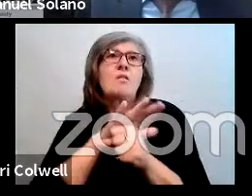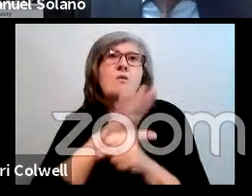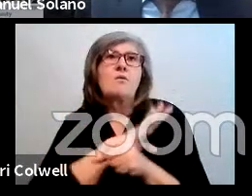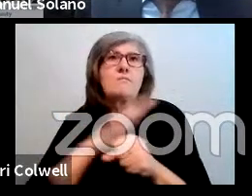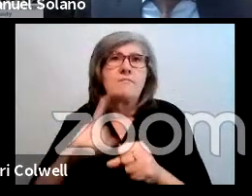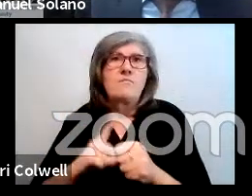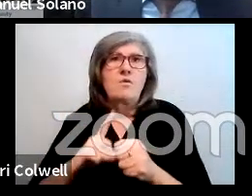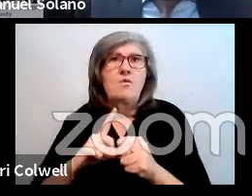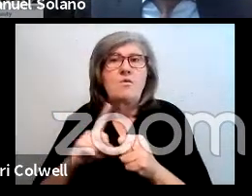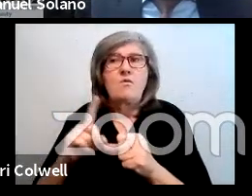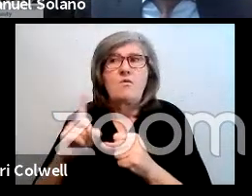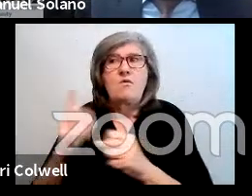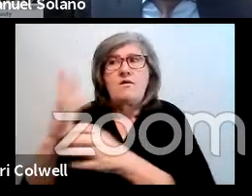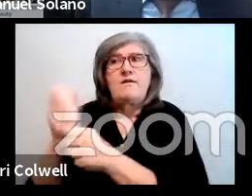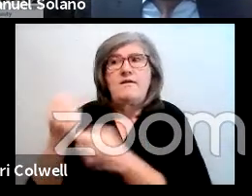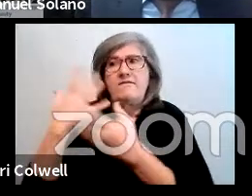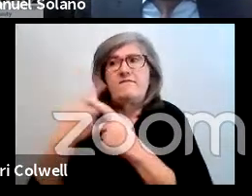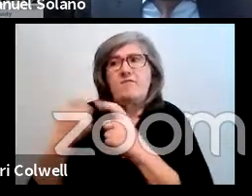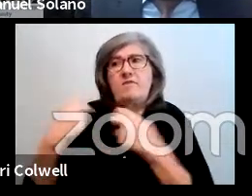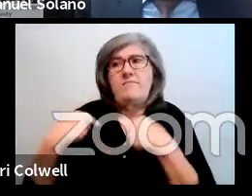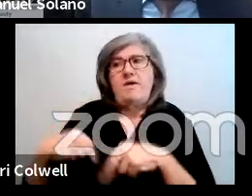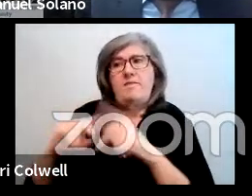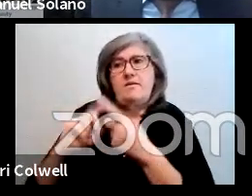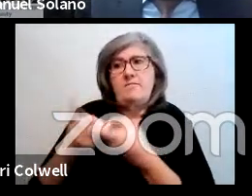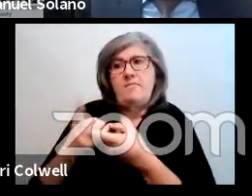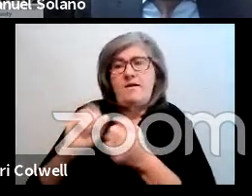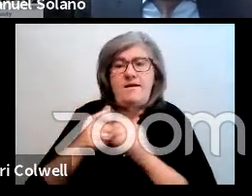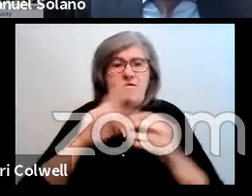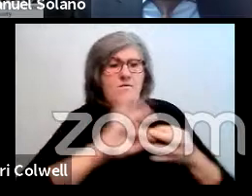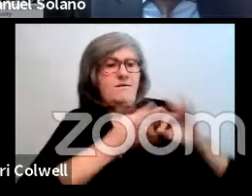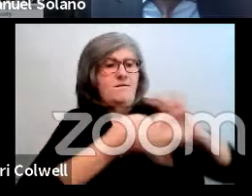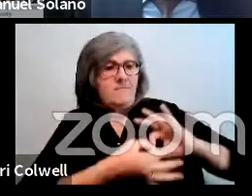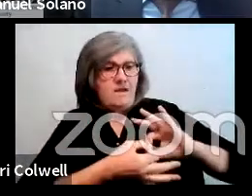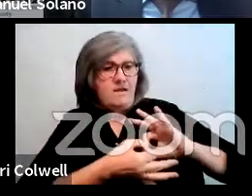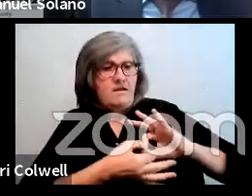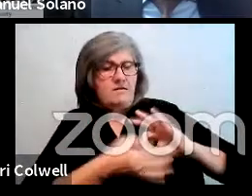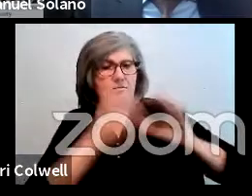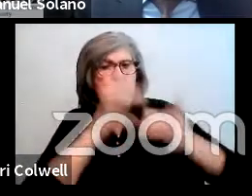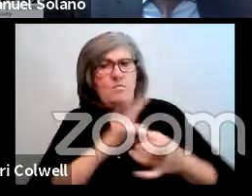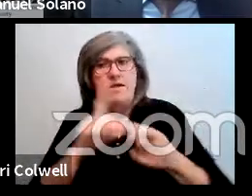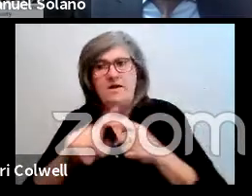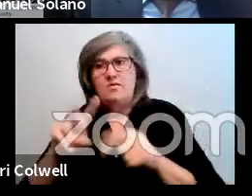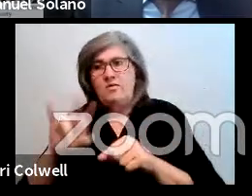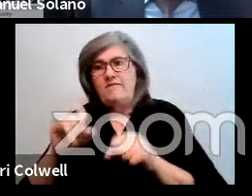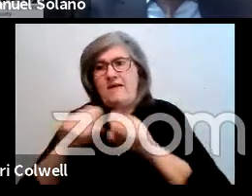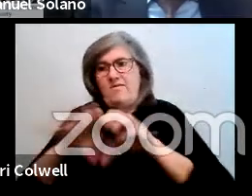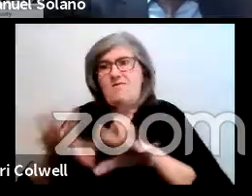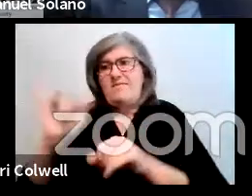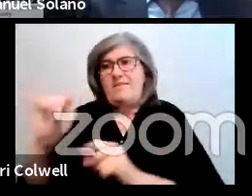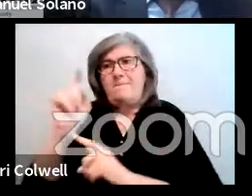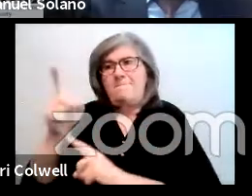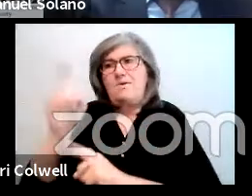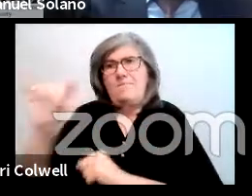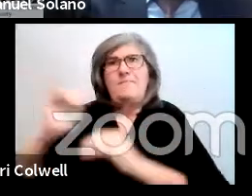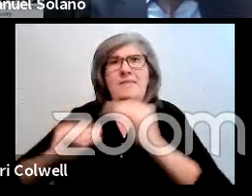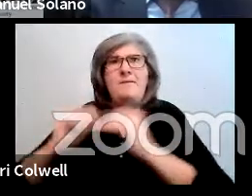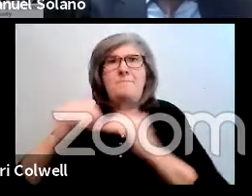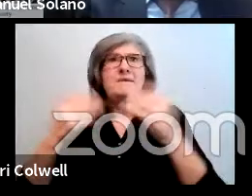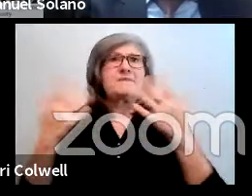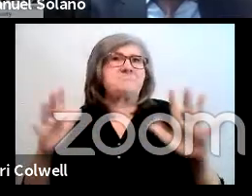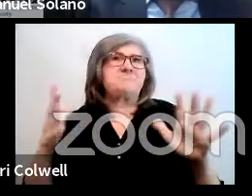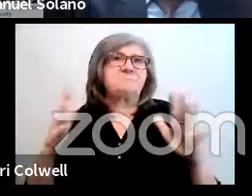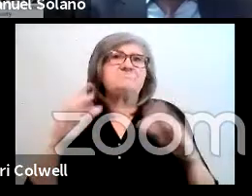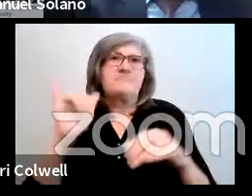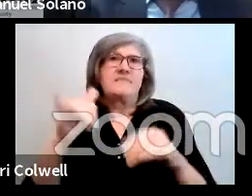interpret what the county health is telling them related to viral outbreak at that minute in that building. So that's just an example. But